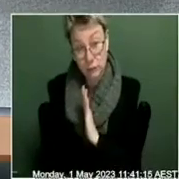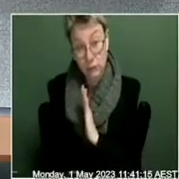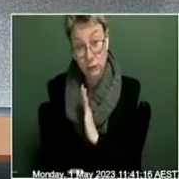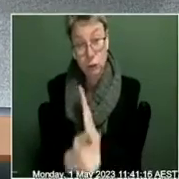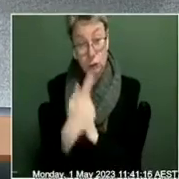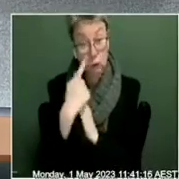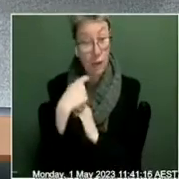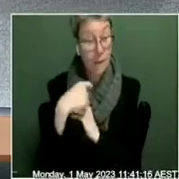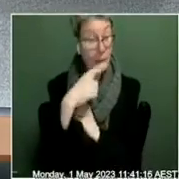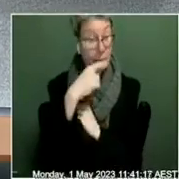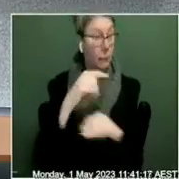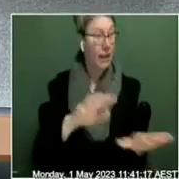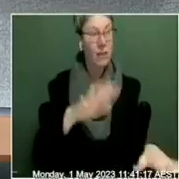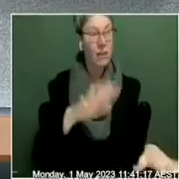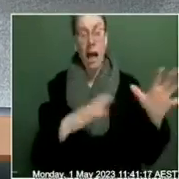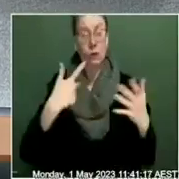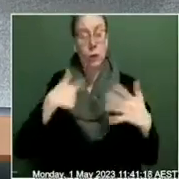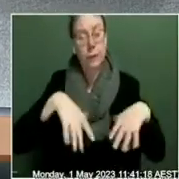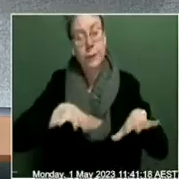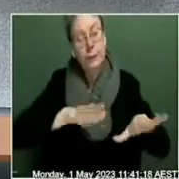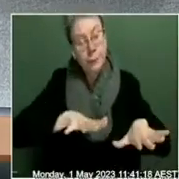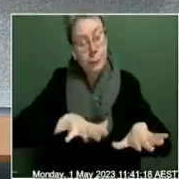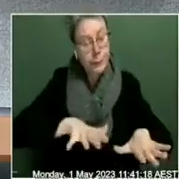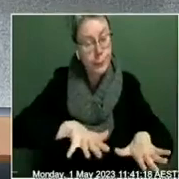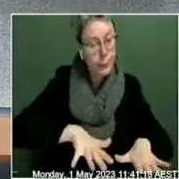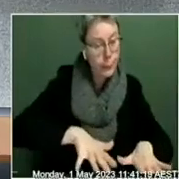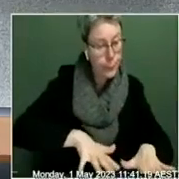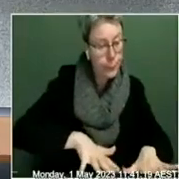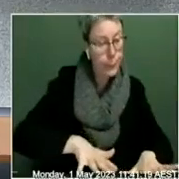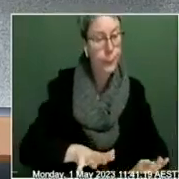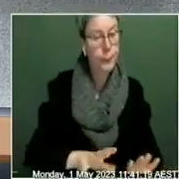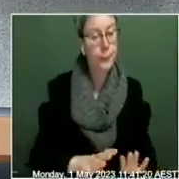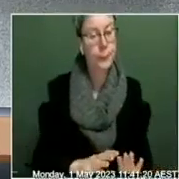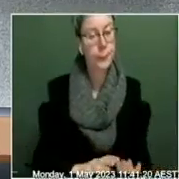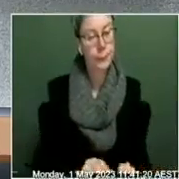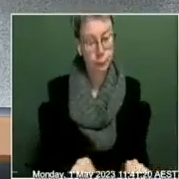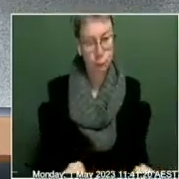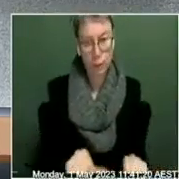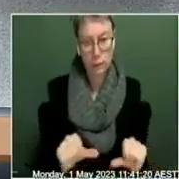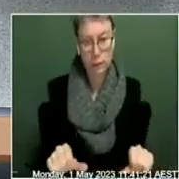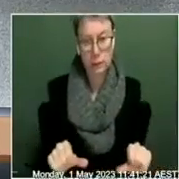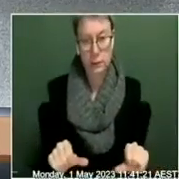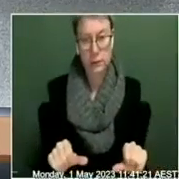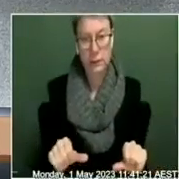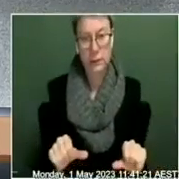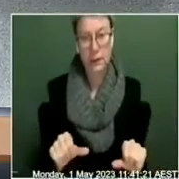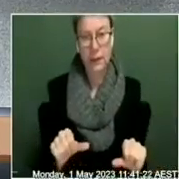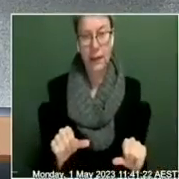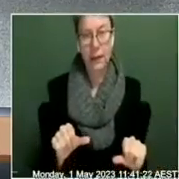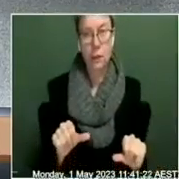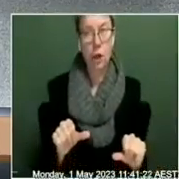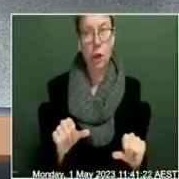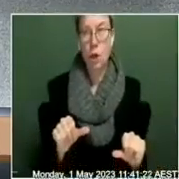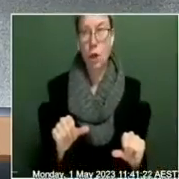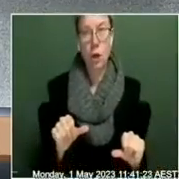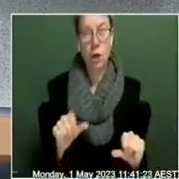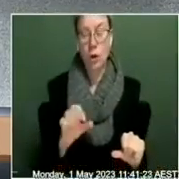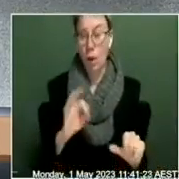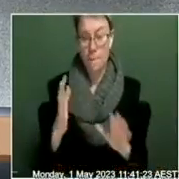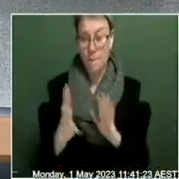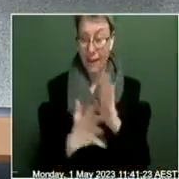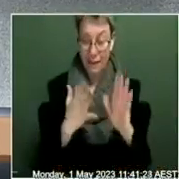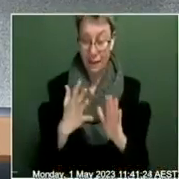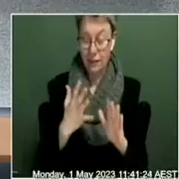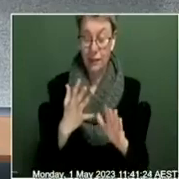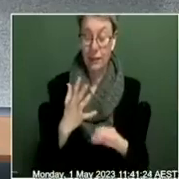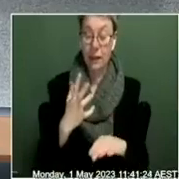a police person arrives to someone who's found intoxicated in public that therefore it's a punitive model,